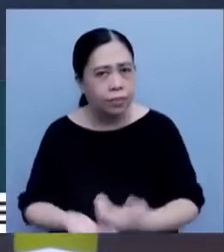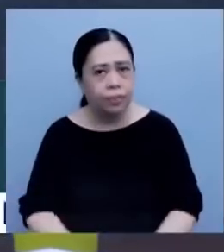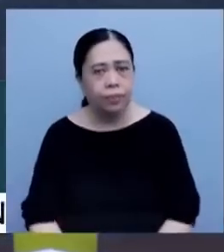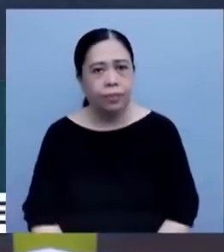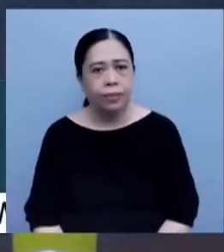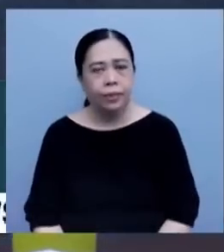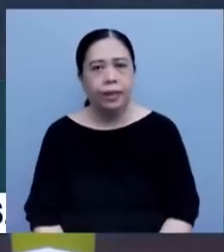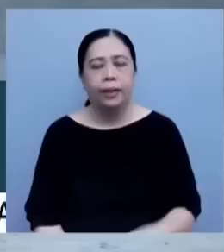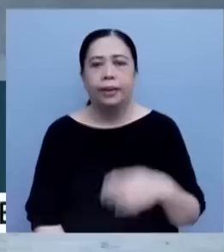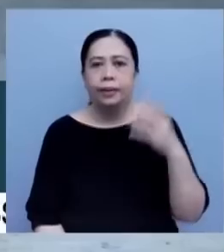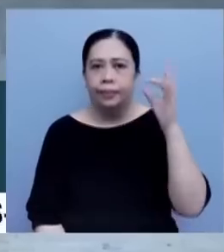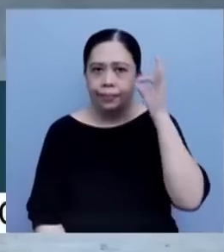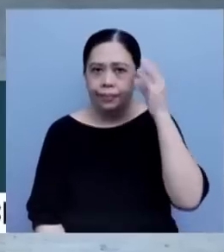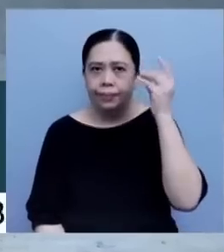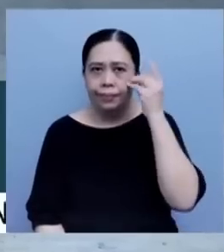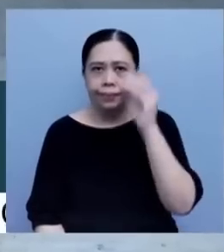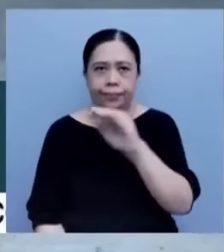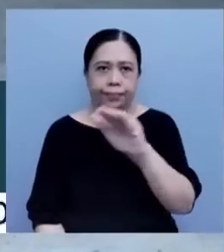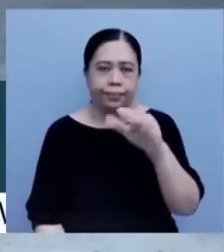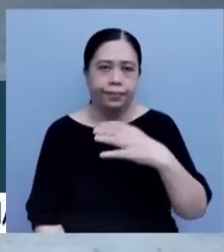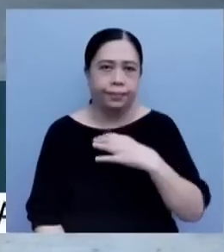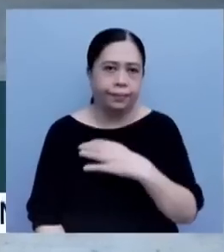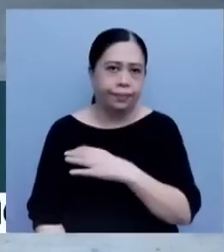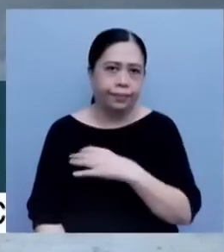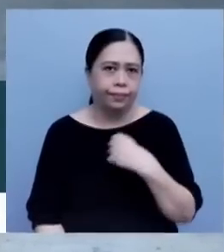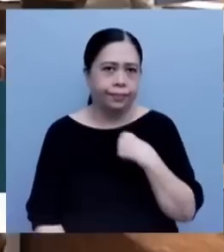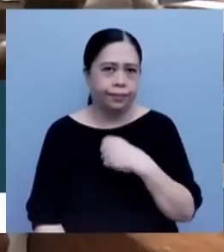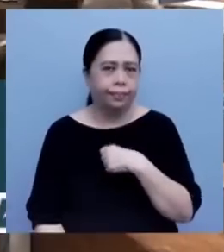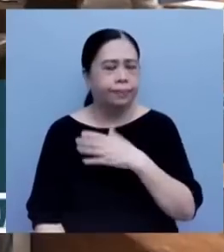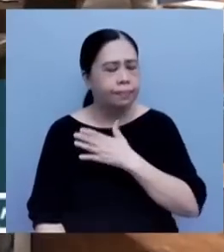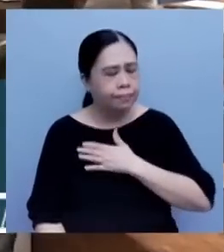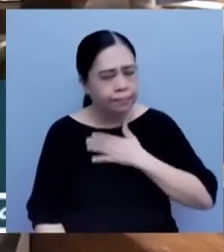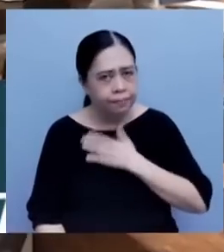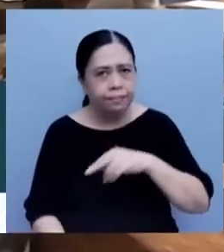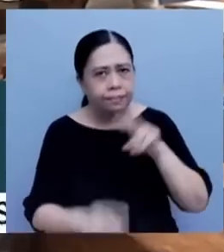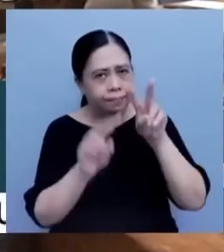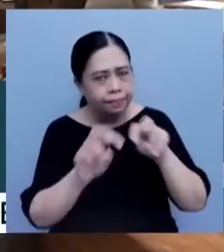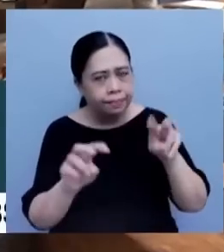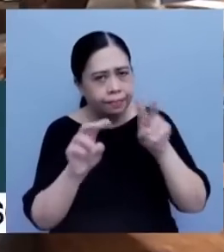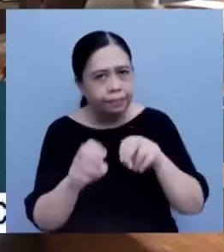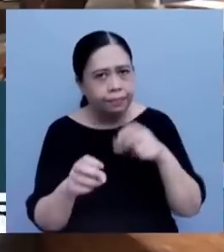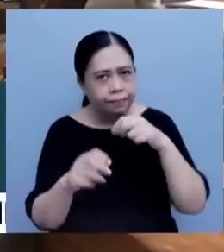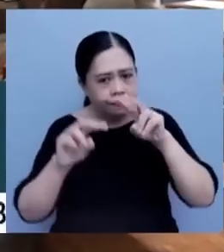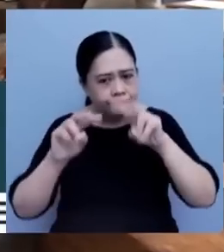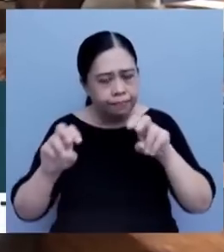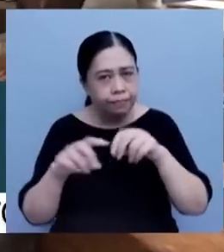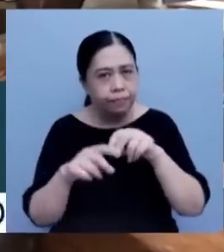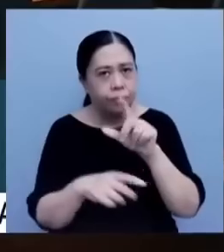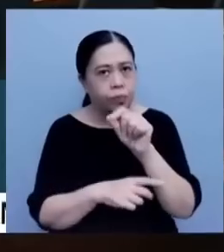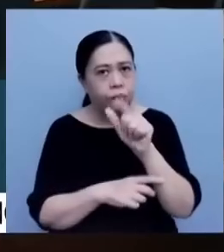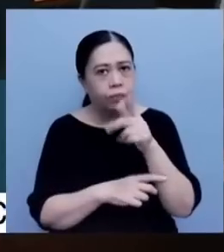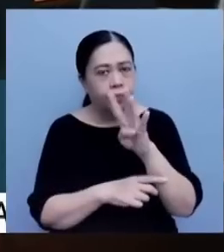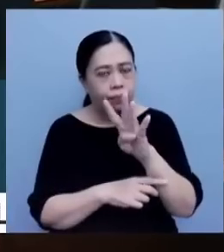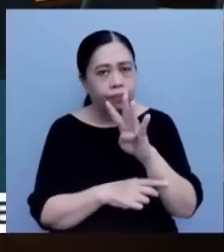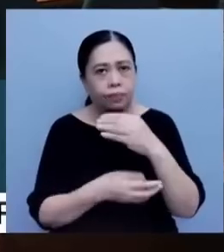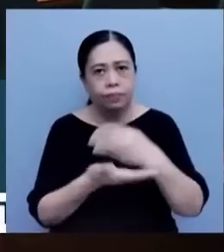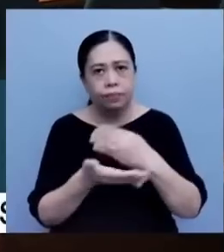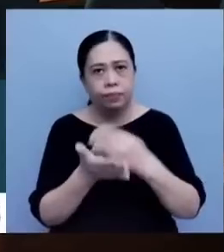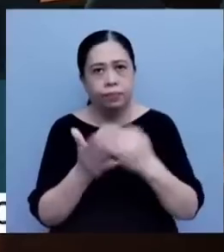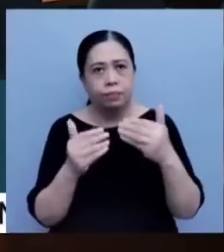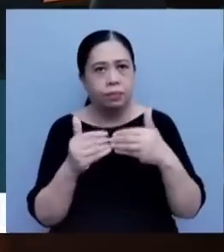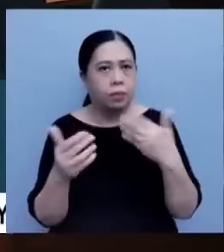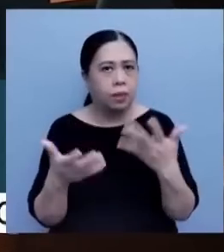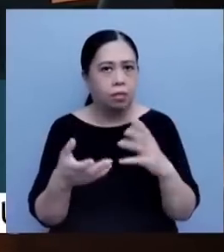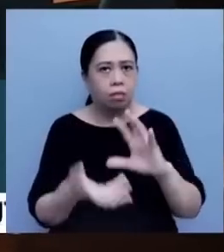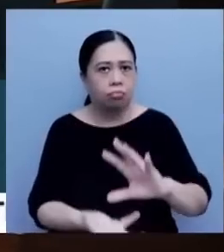Drilon now calls on lawmakers to closely scrutinize requests for CIFs in the 2024 budget before things go out